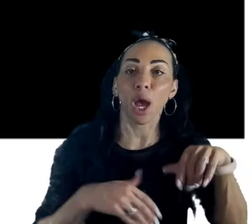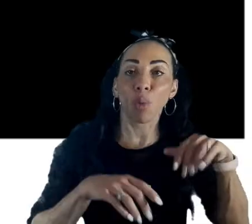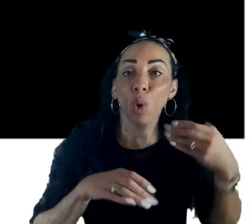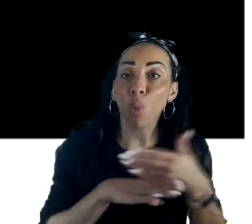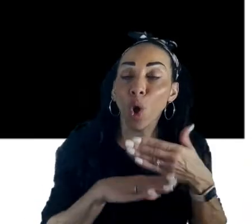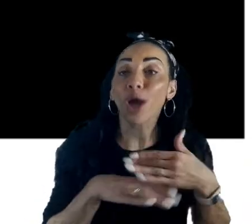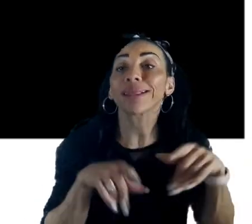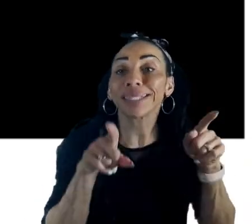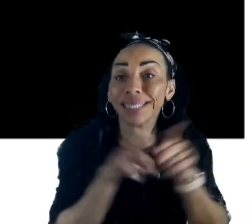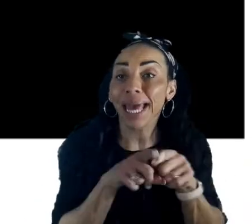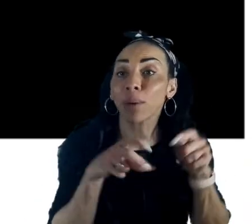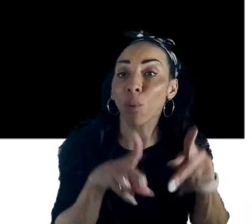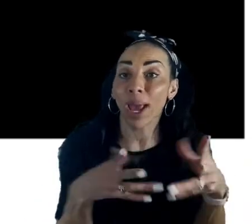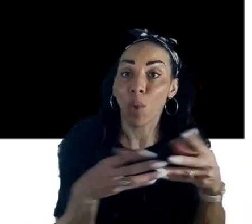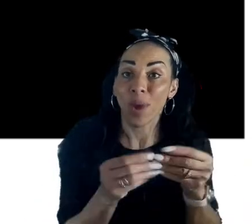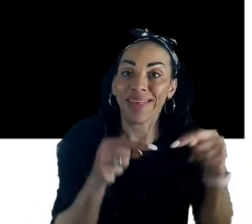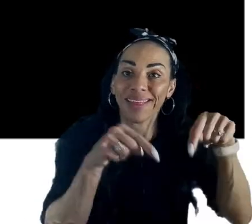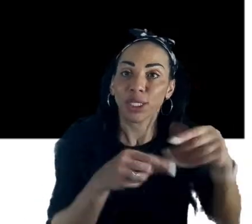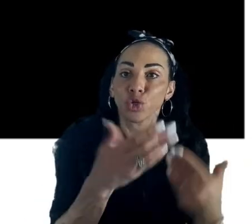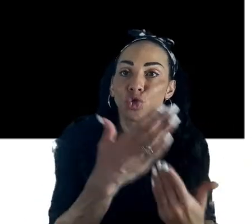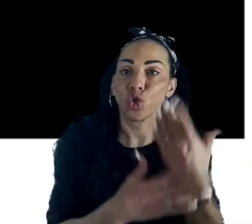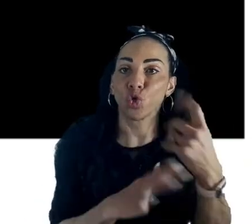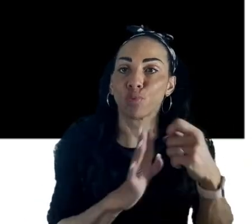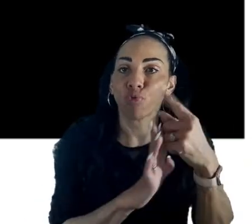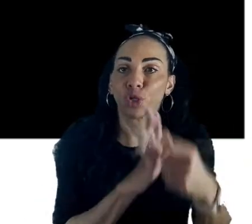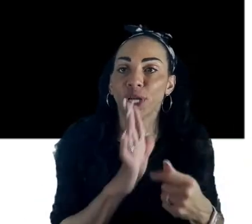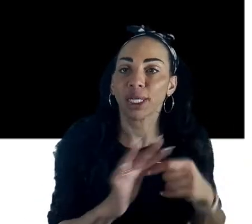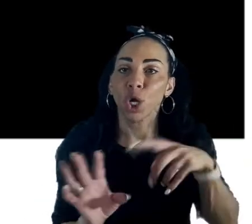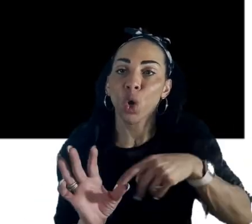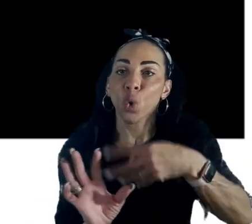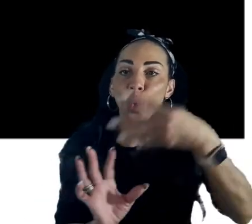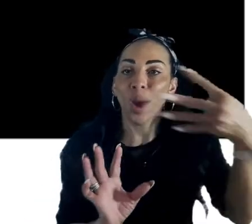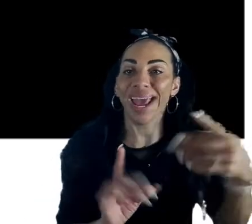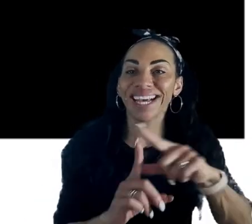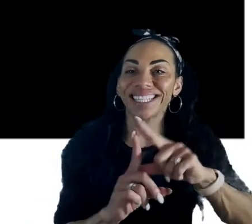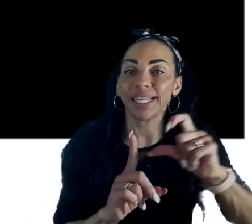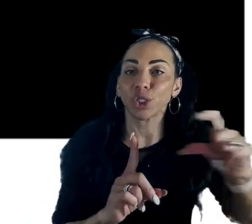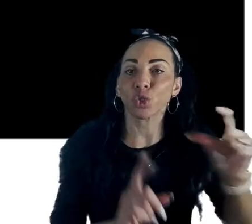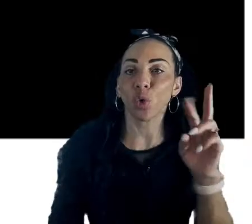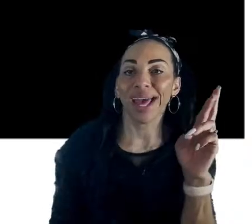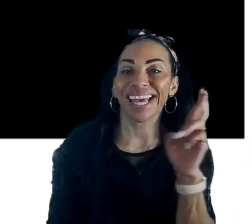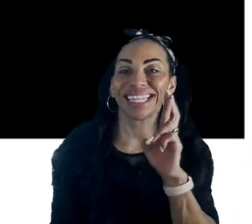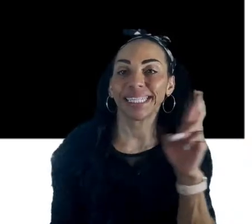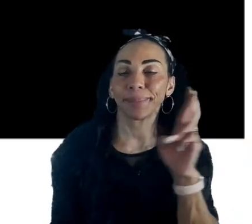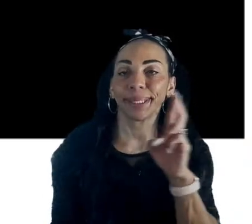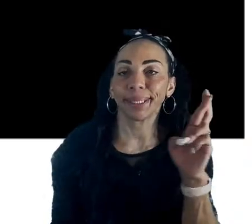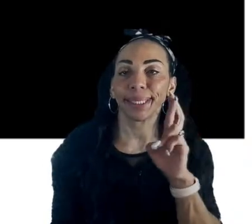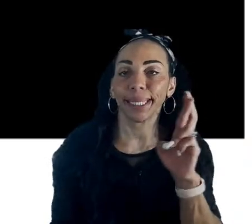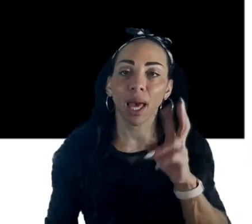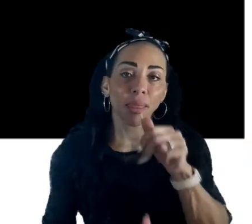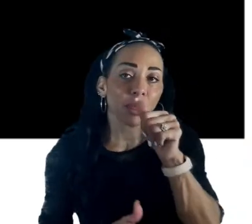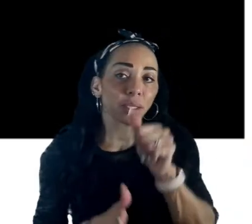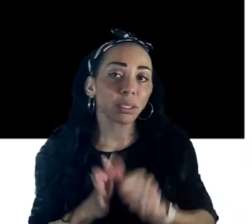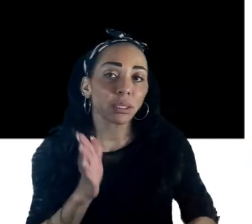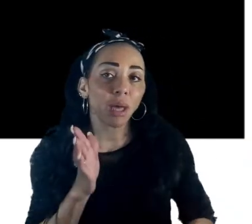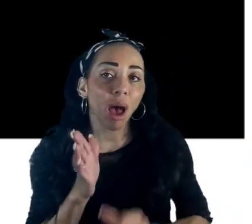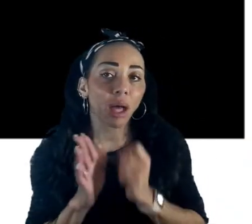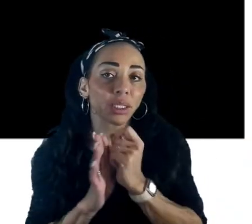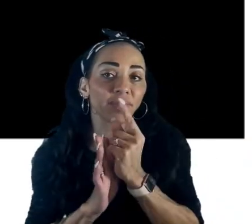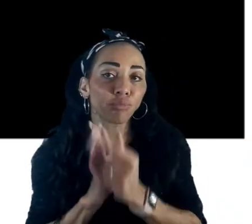digital intimacies. At the beginning of the project, I usually start, I say, with a tea